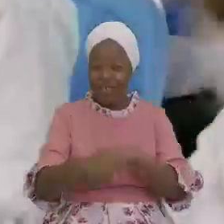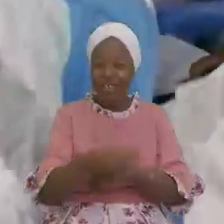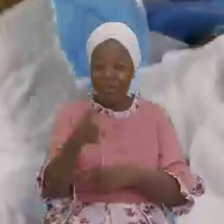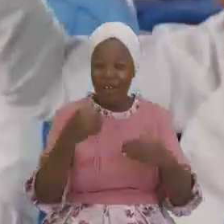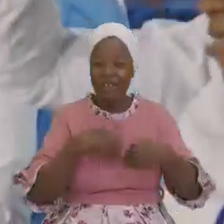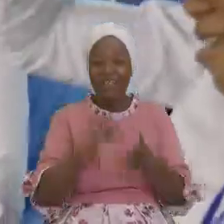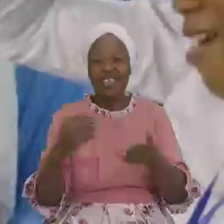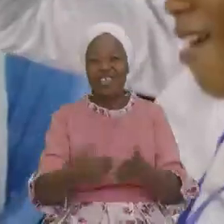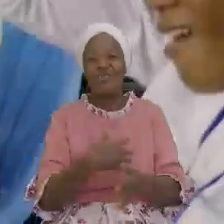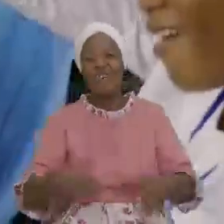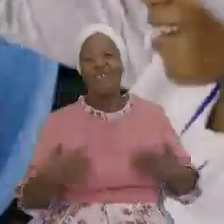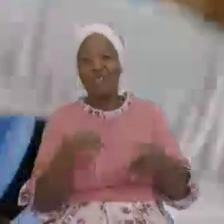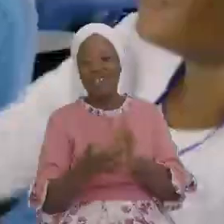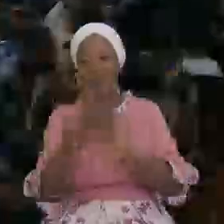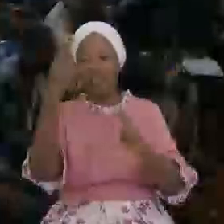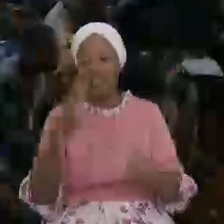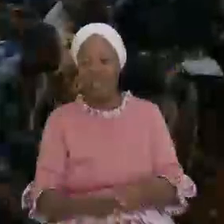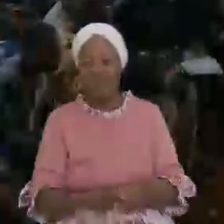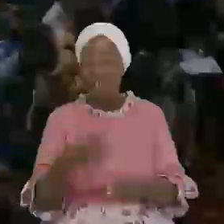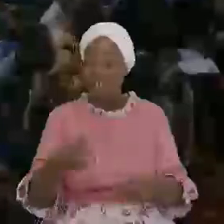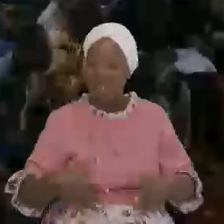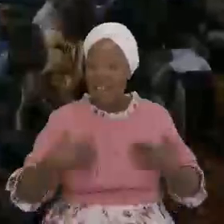life. The life you've